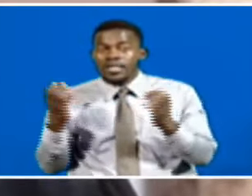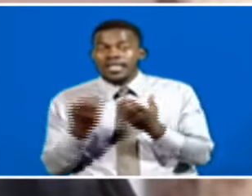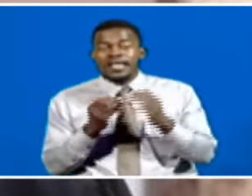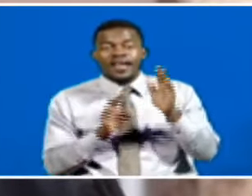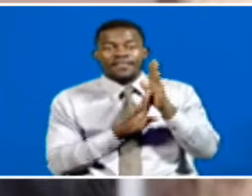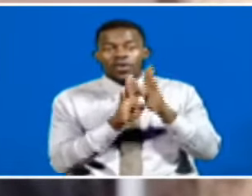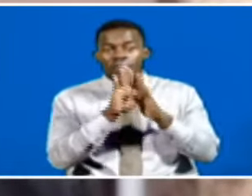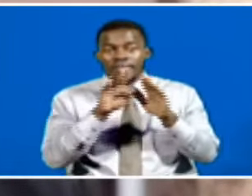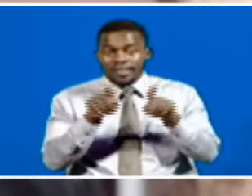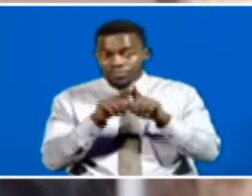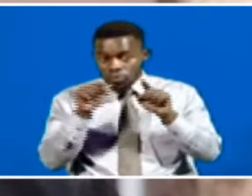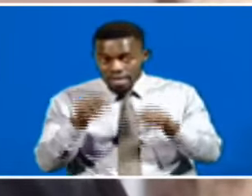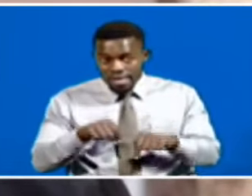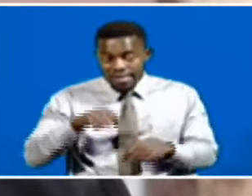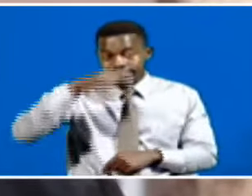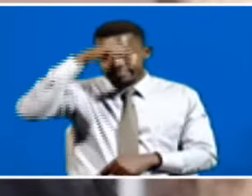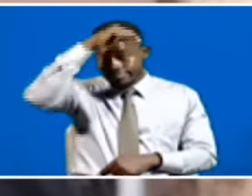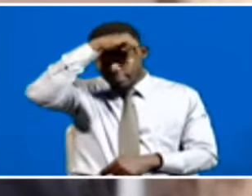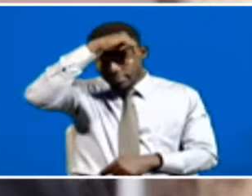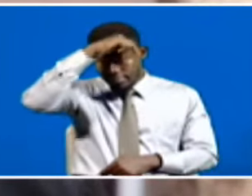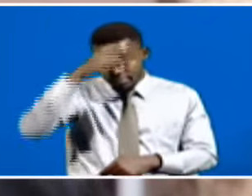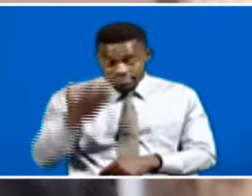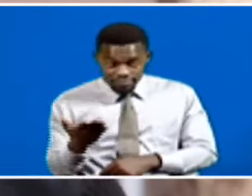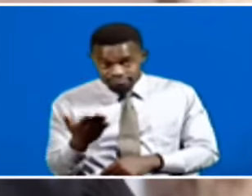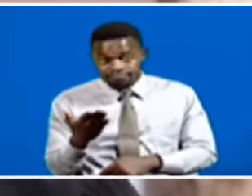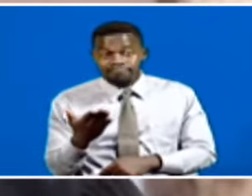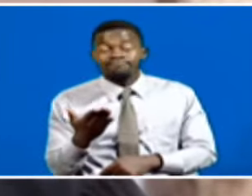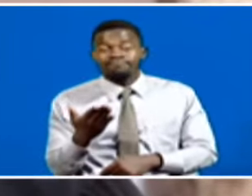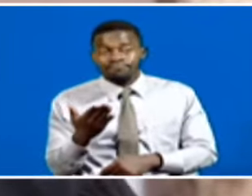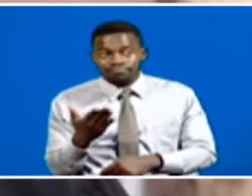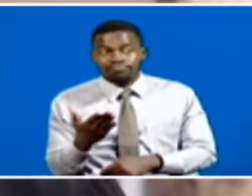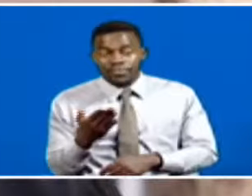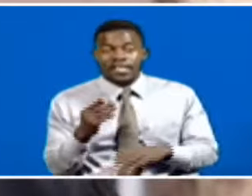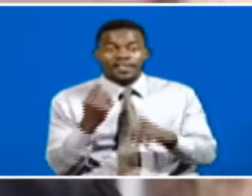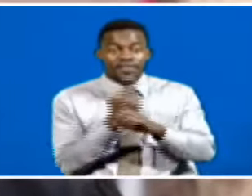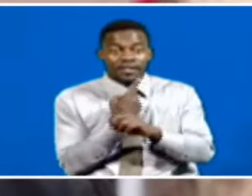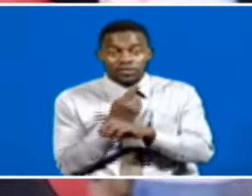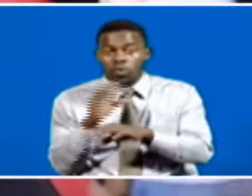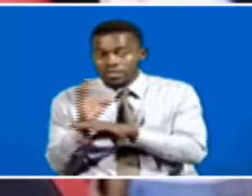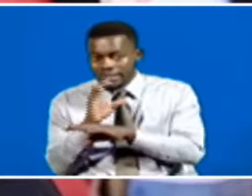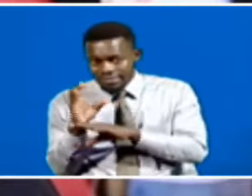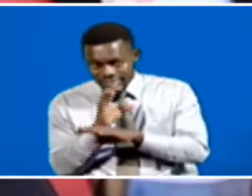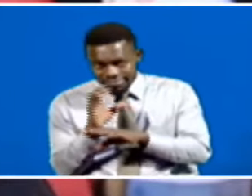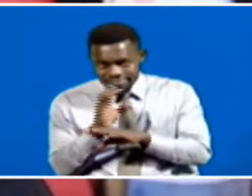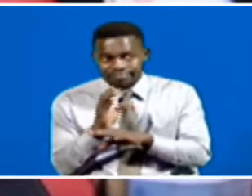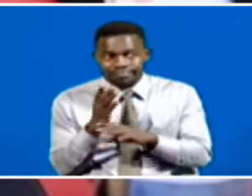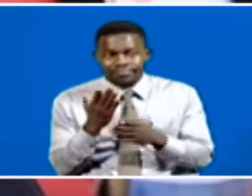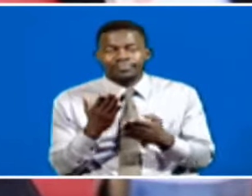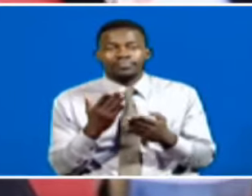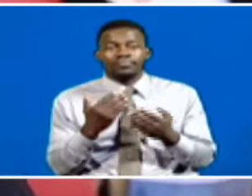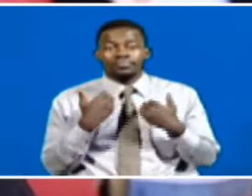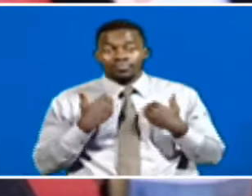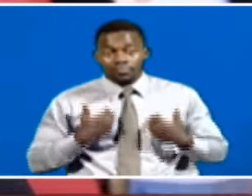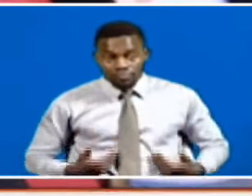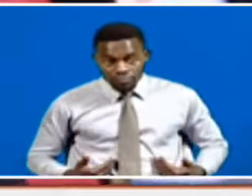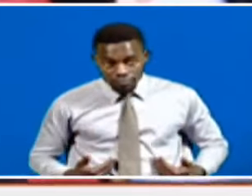leo tunahitimu na tunafuzu katika courses zetu mbalimbali. I've been